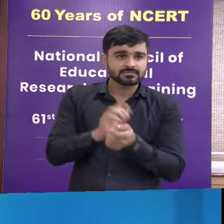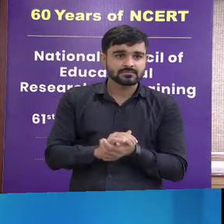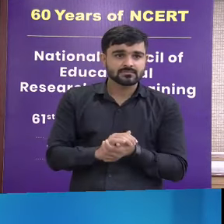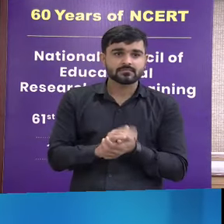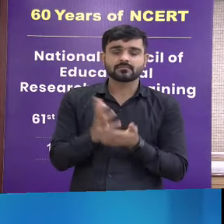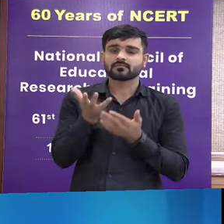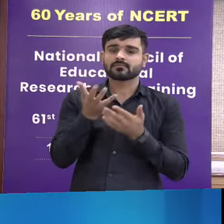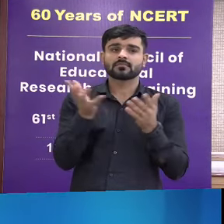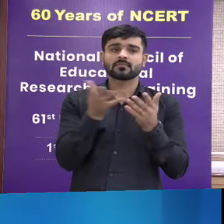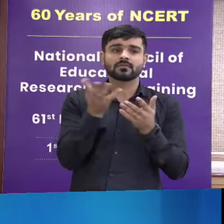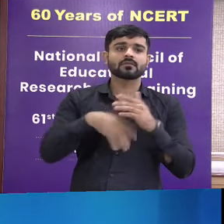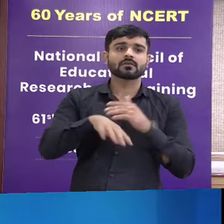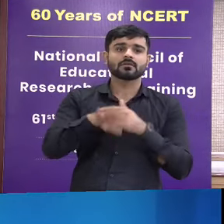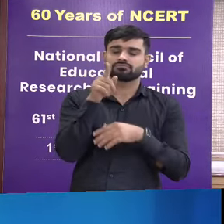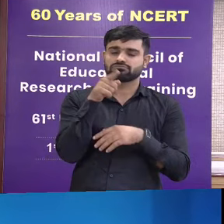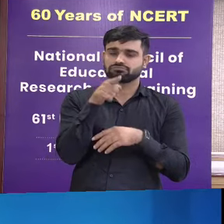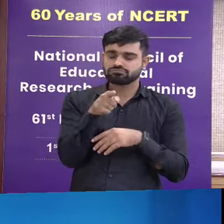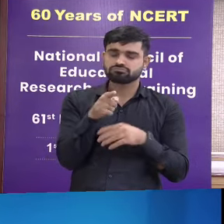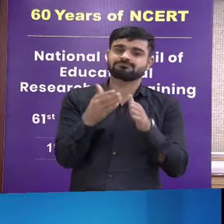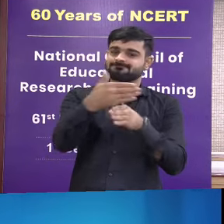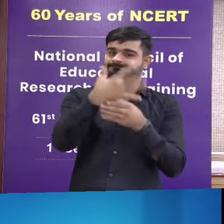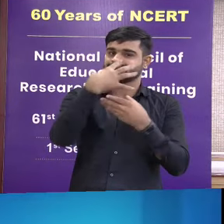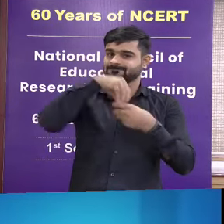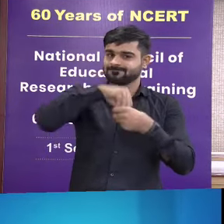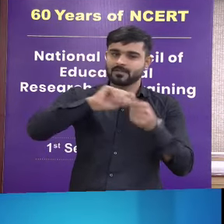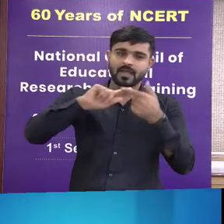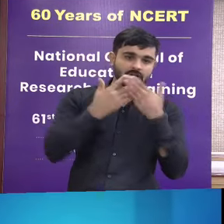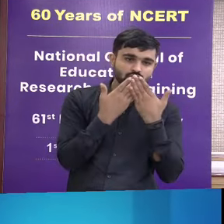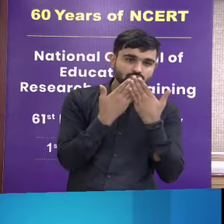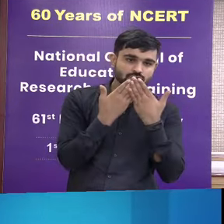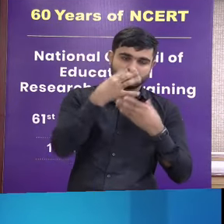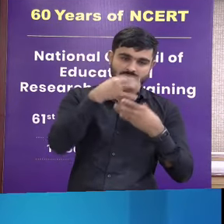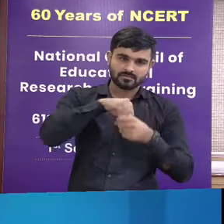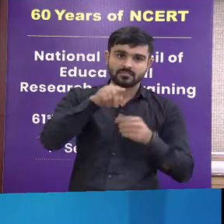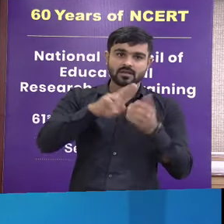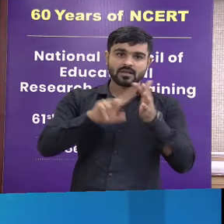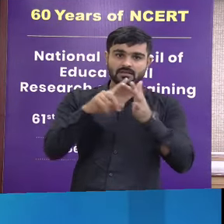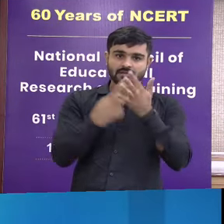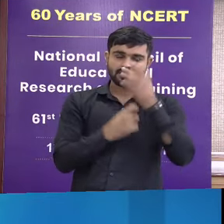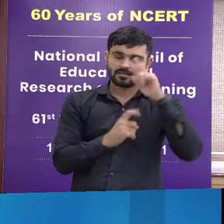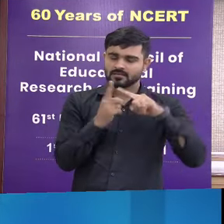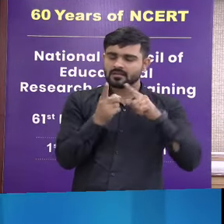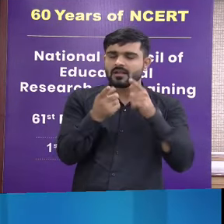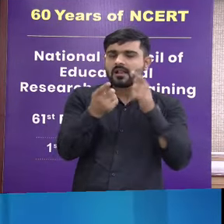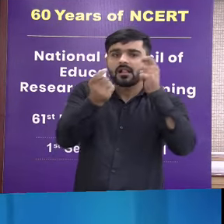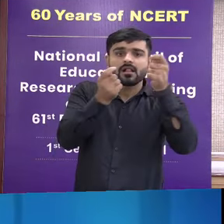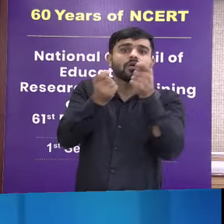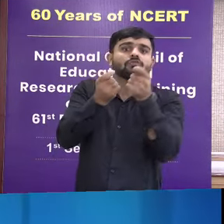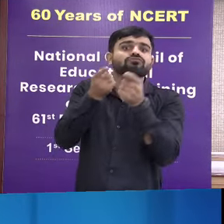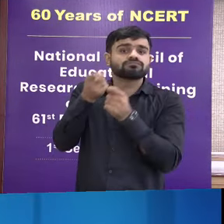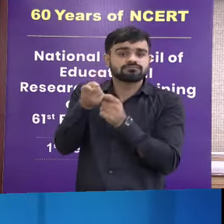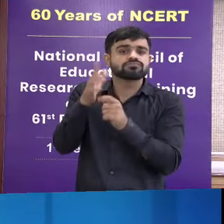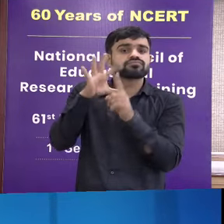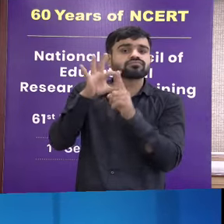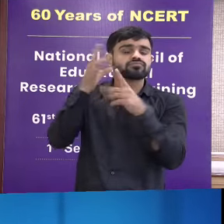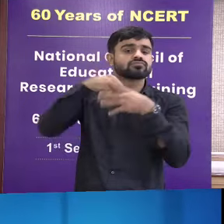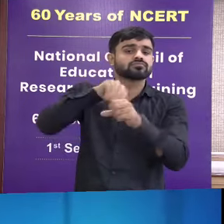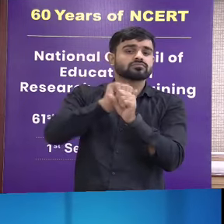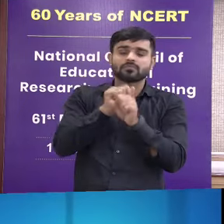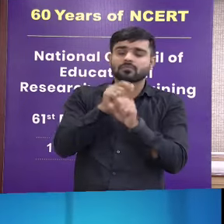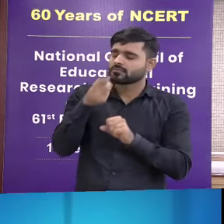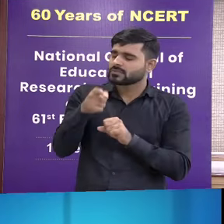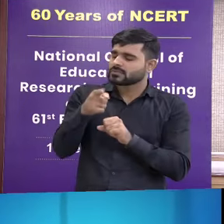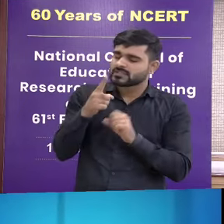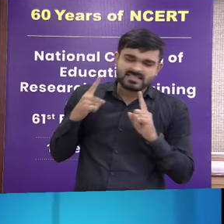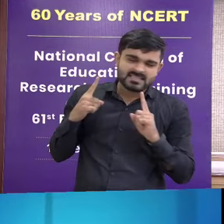feature in imparting education. NCERT's role in this very